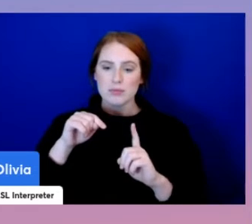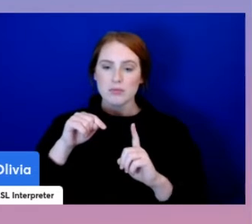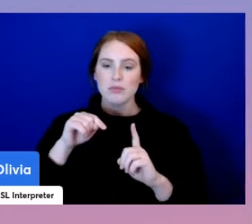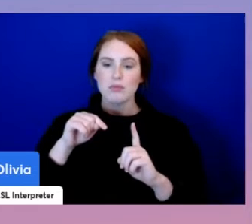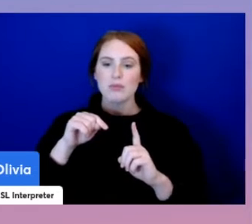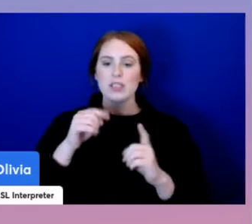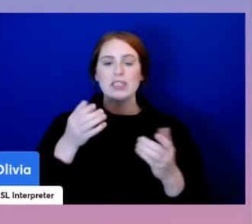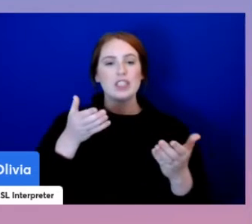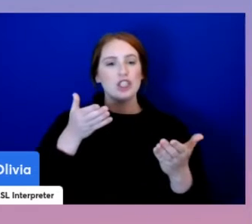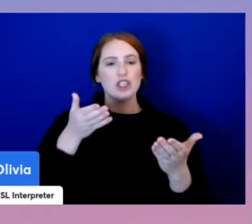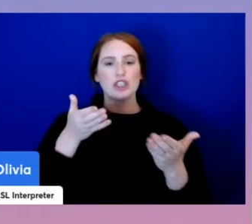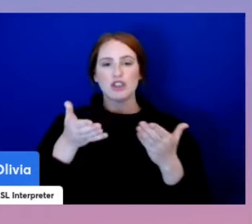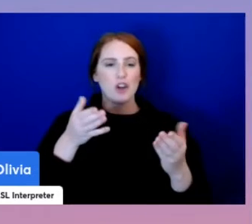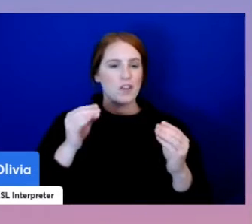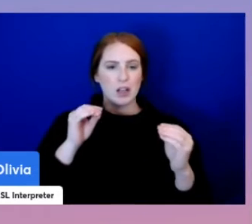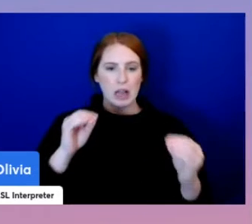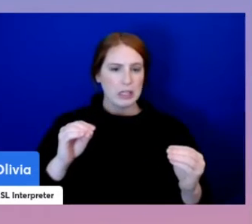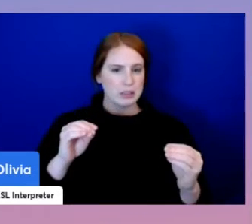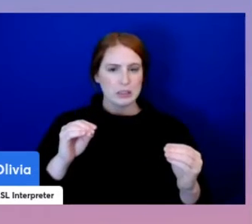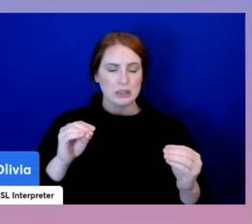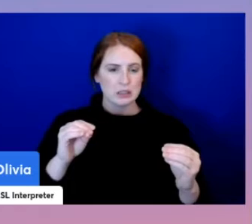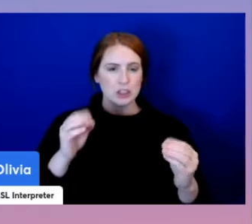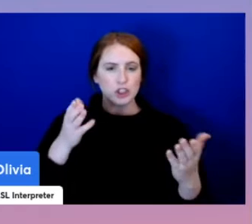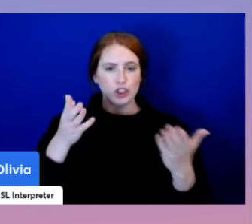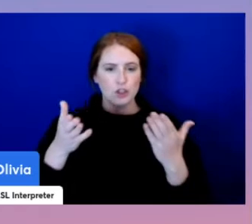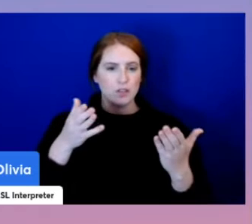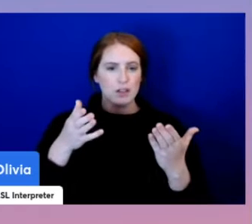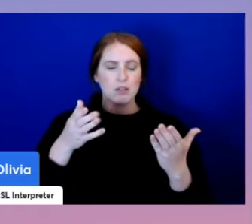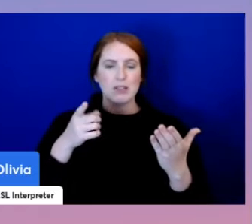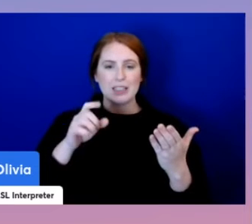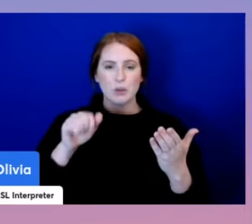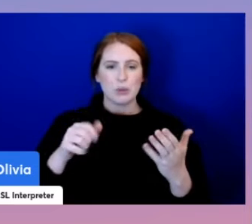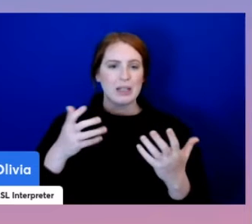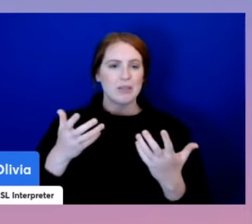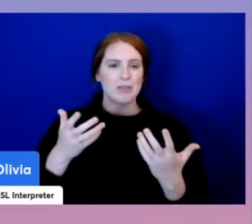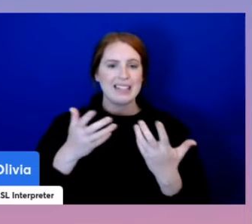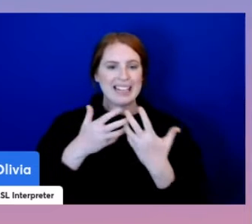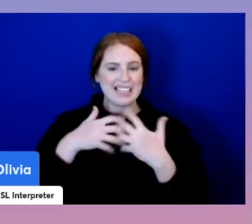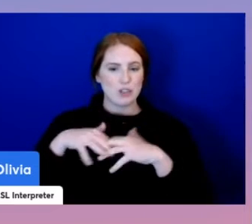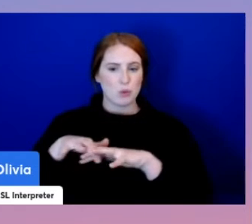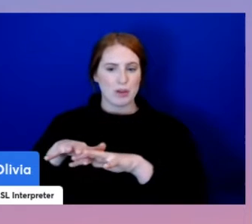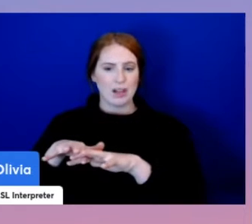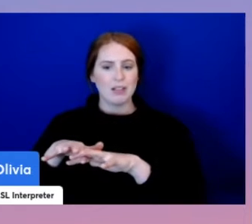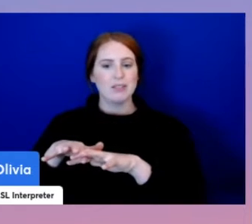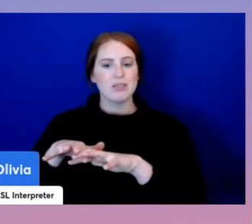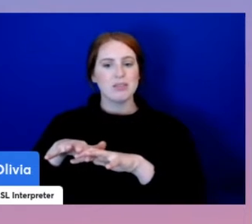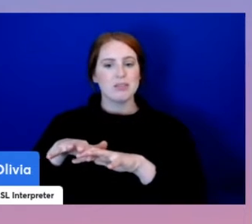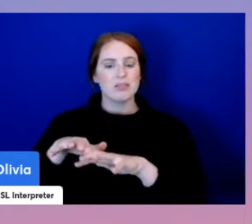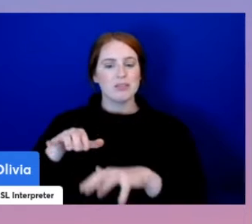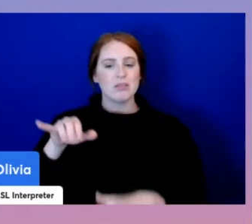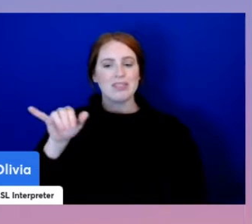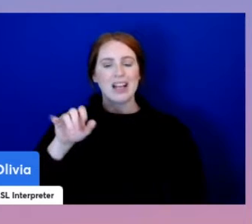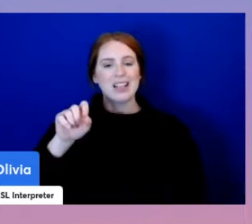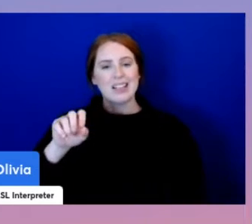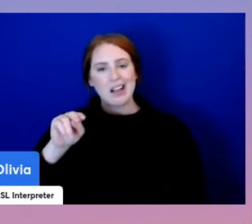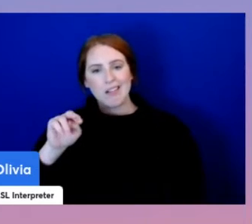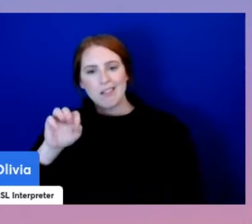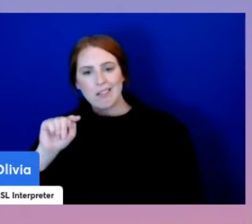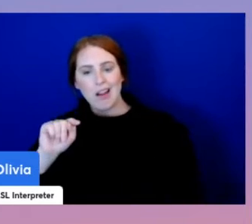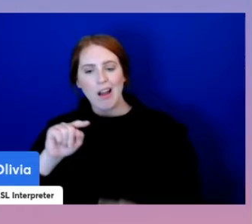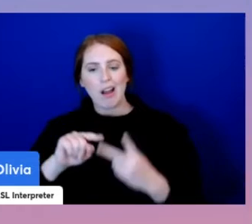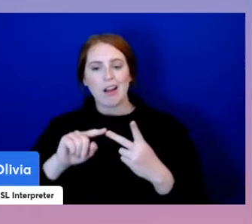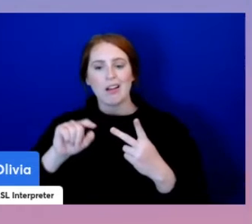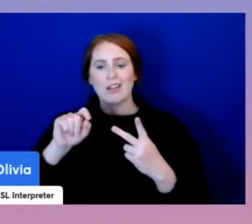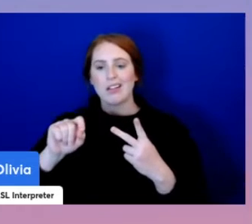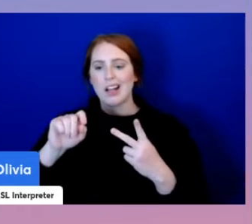service that can integrate the programming model. Many programming is like .NET, Node.js,